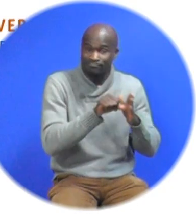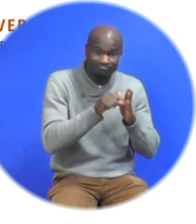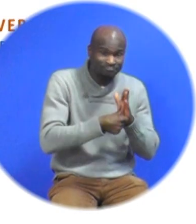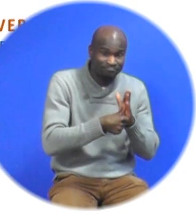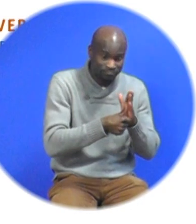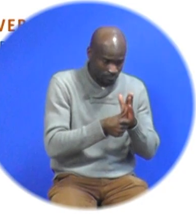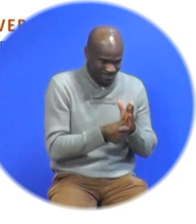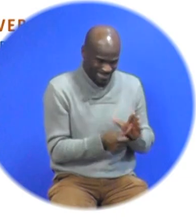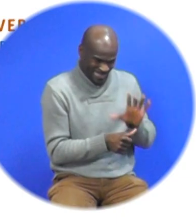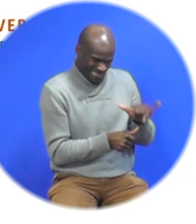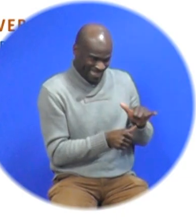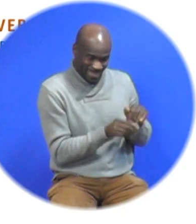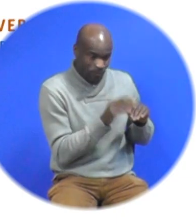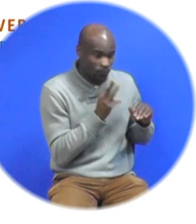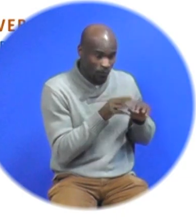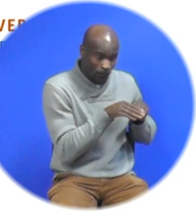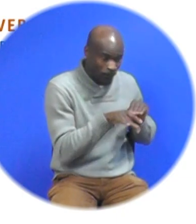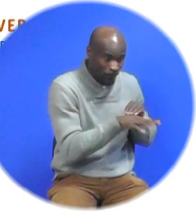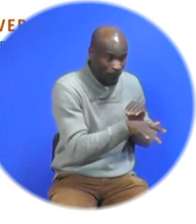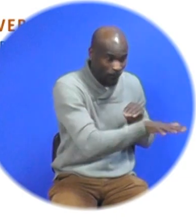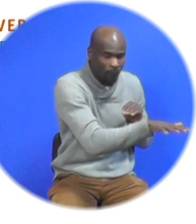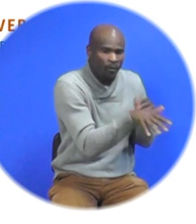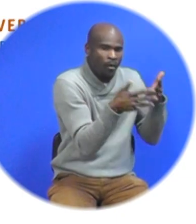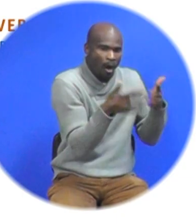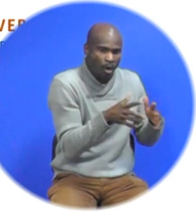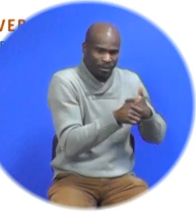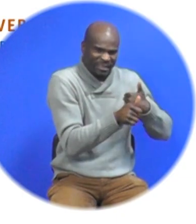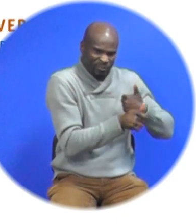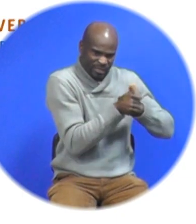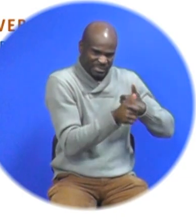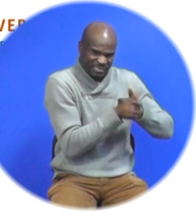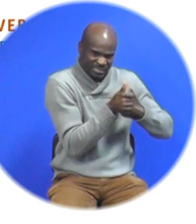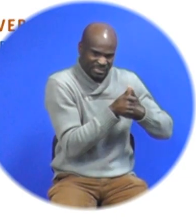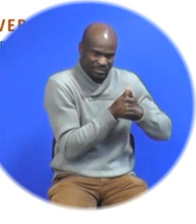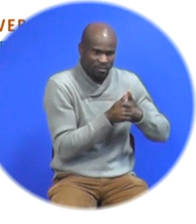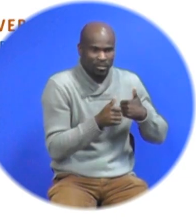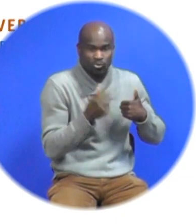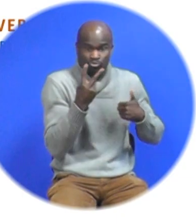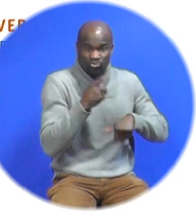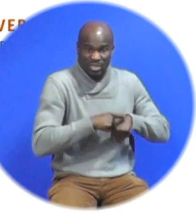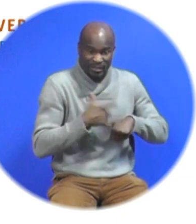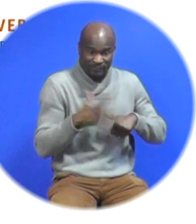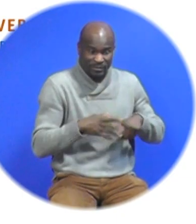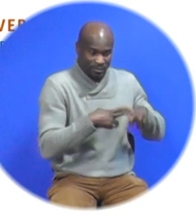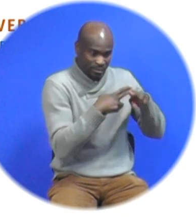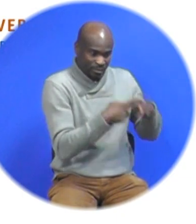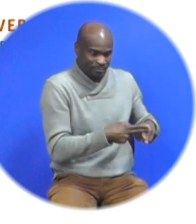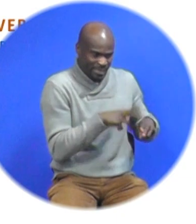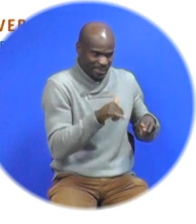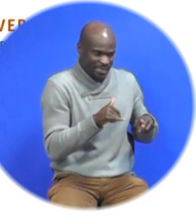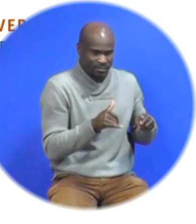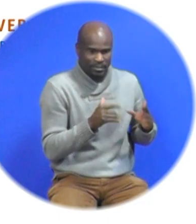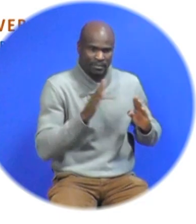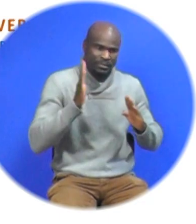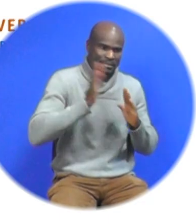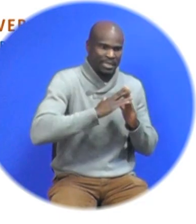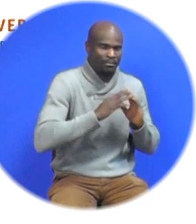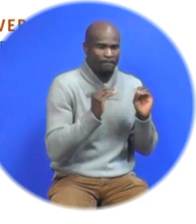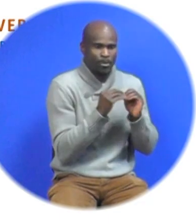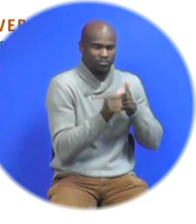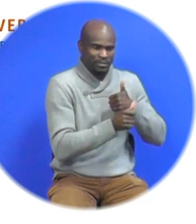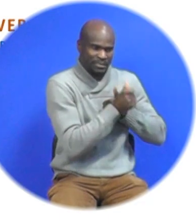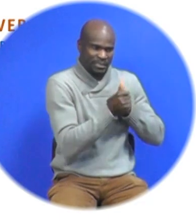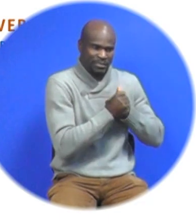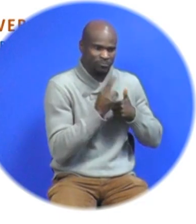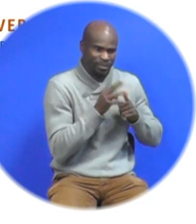In fact, twice it's been named as the most endangered river in America over the last 20